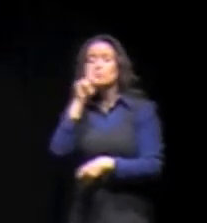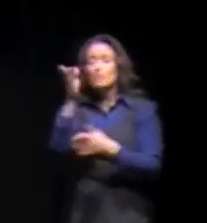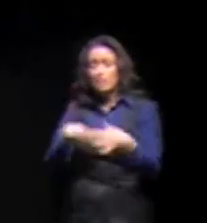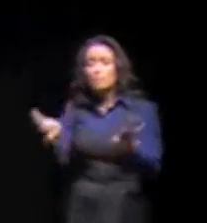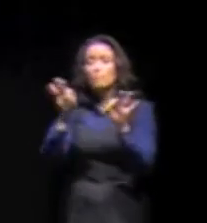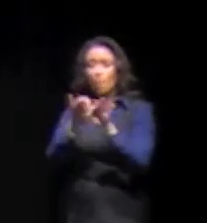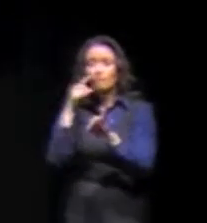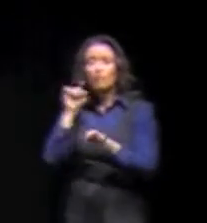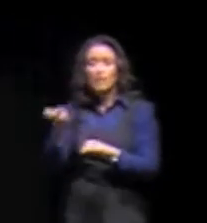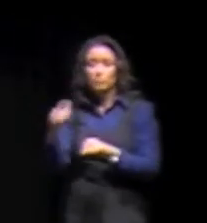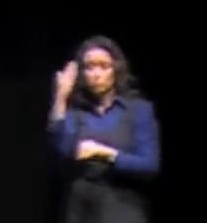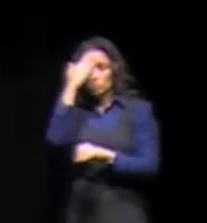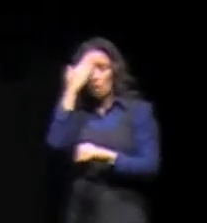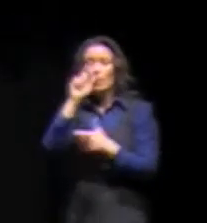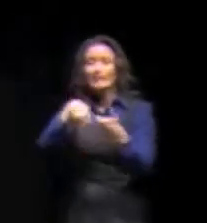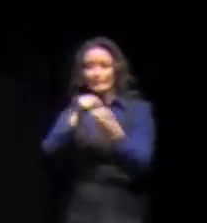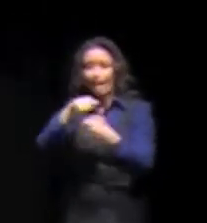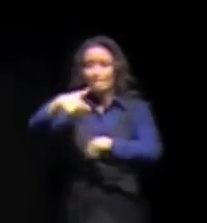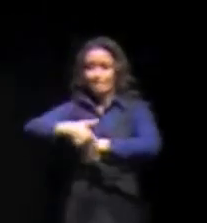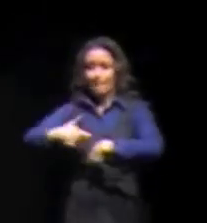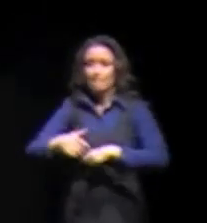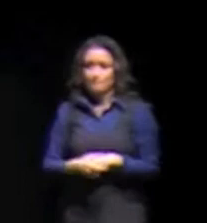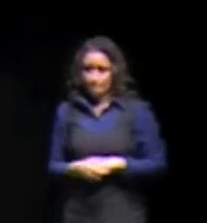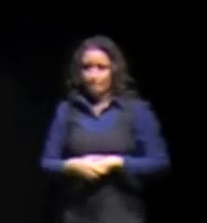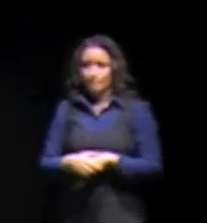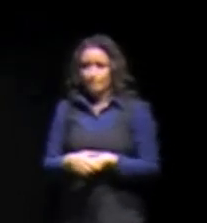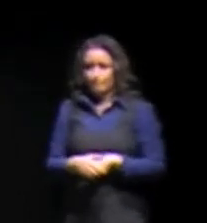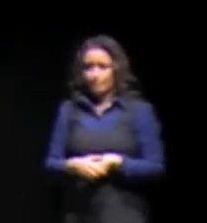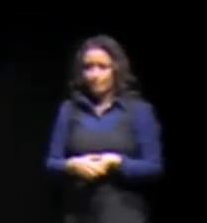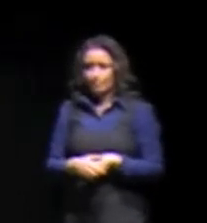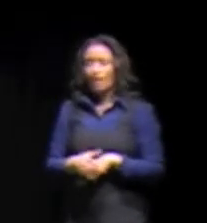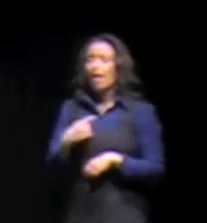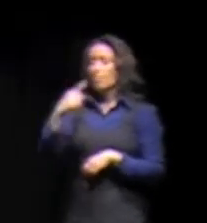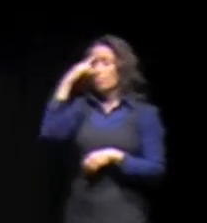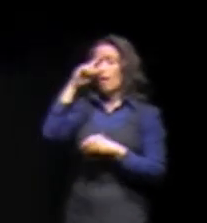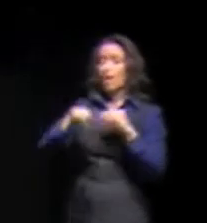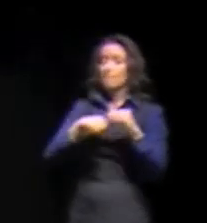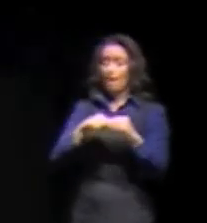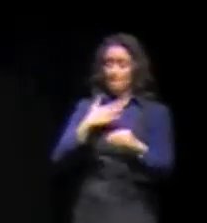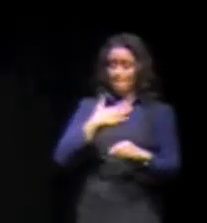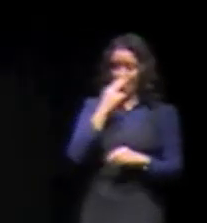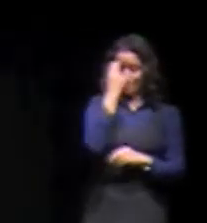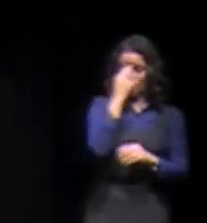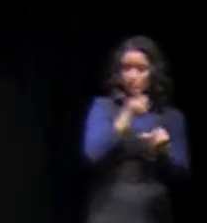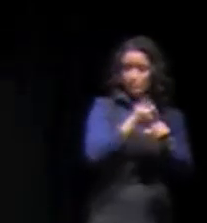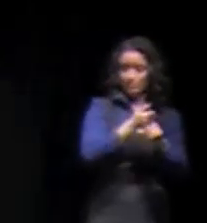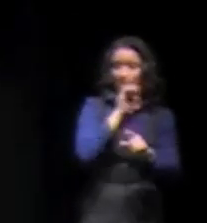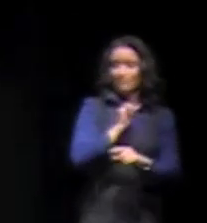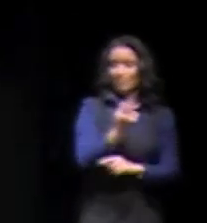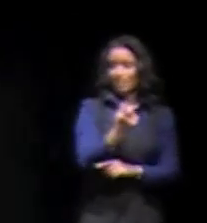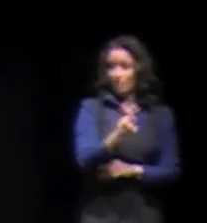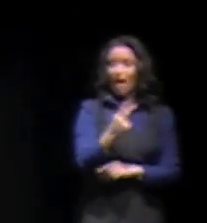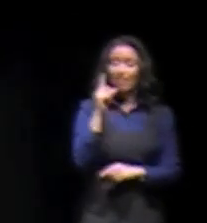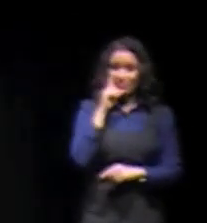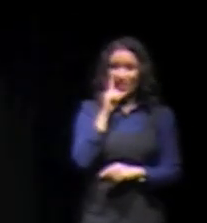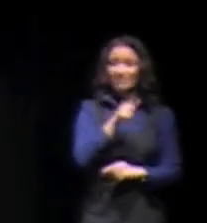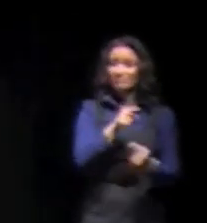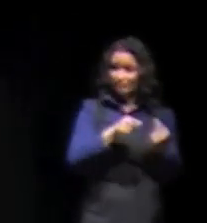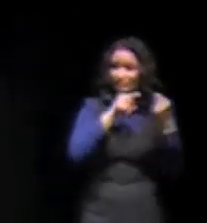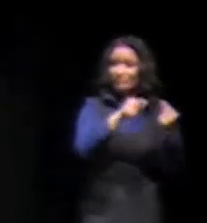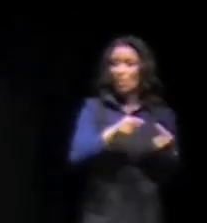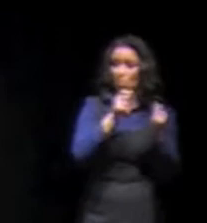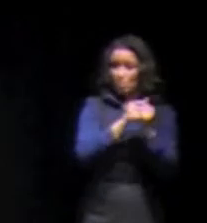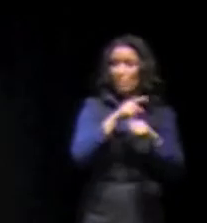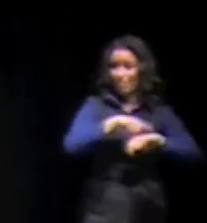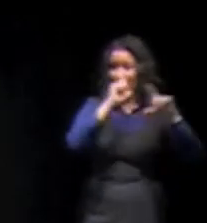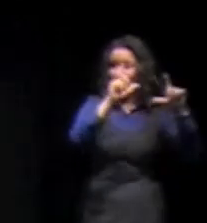important it is that he learn to read a clock. I also thought of my 11-year-old nephew, who I'm pretty sure still has trouble with this